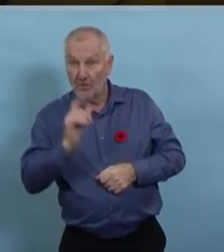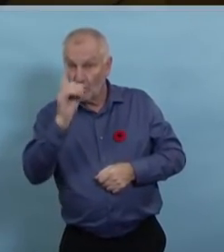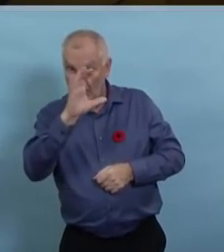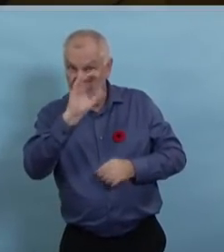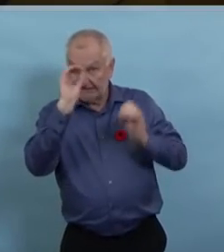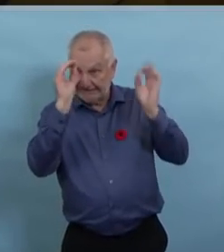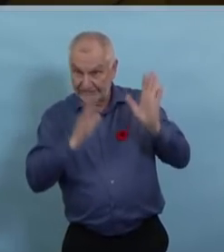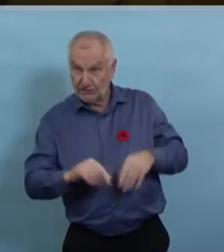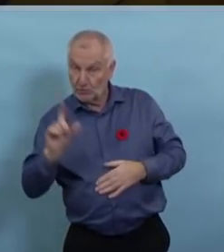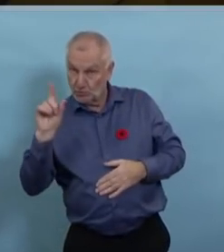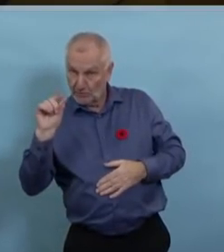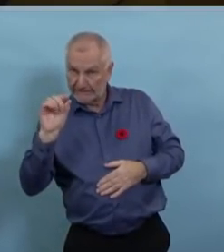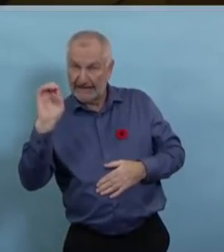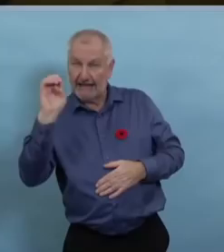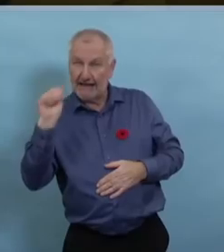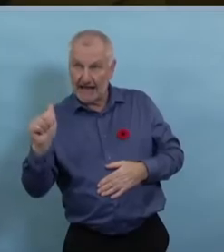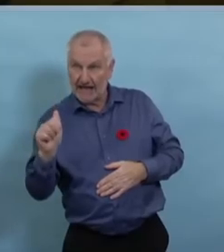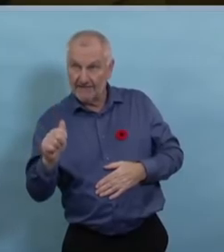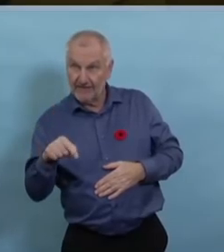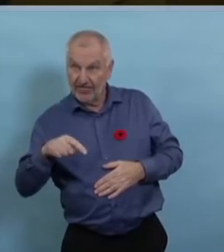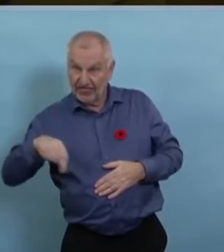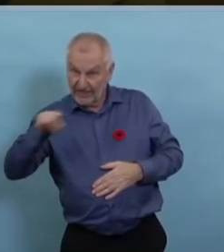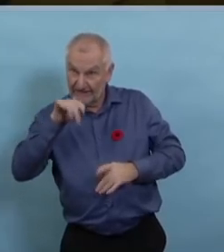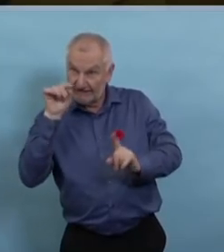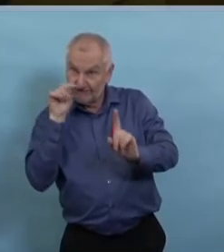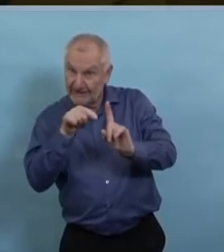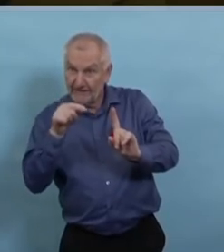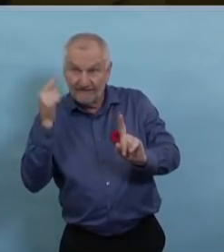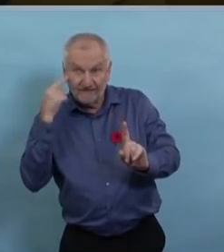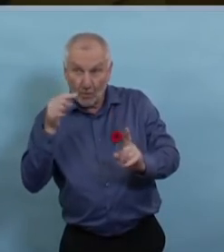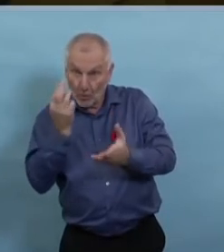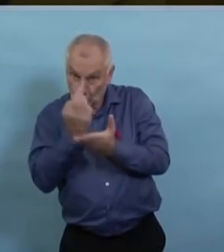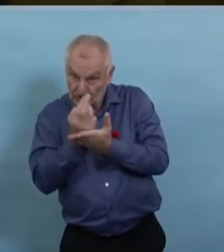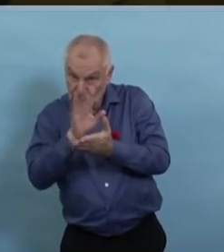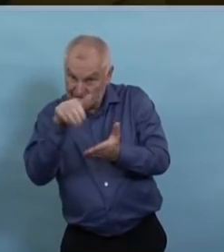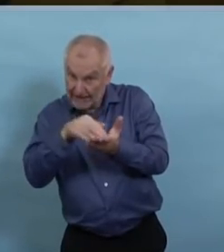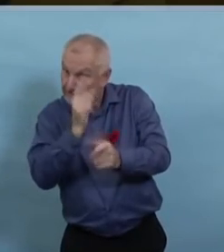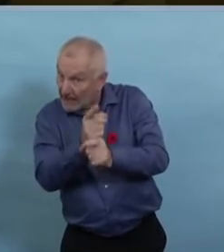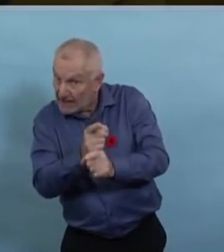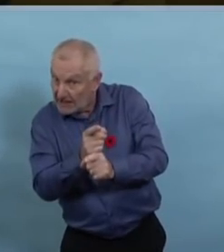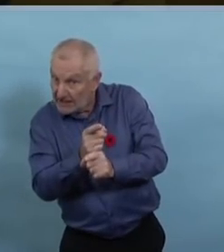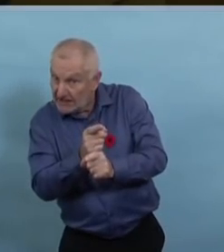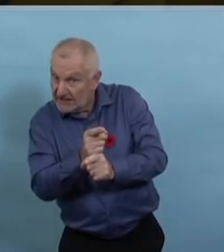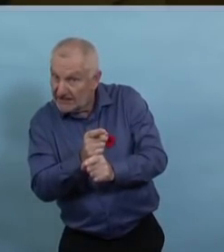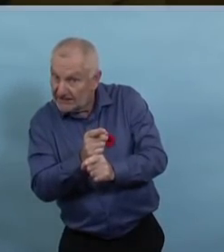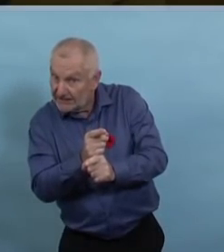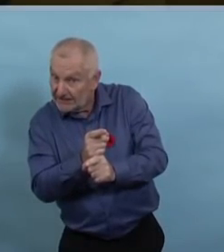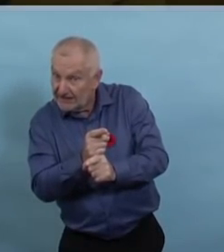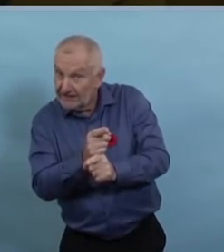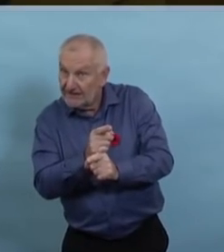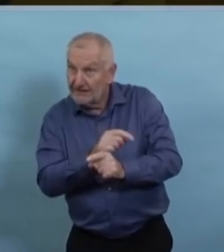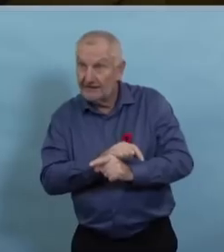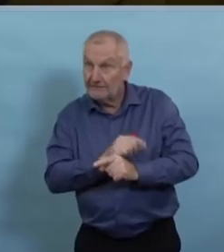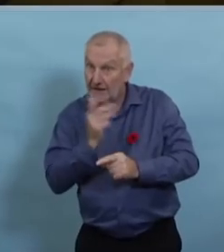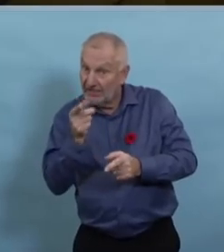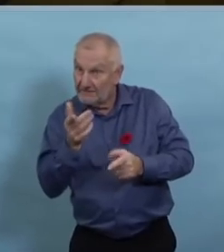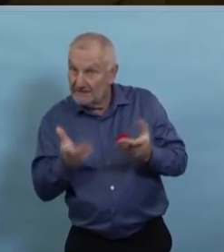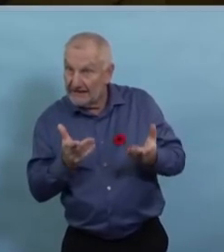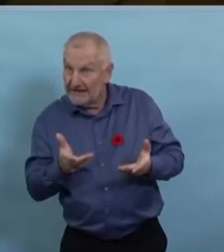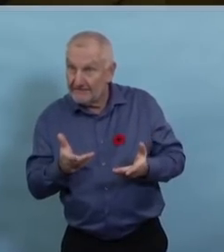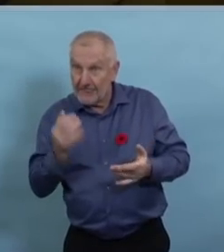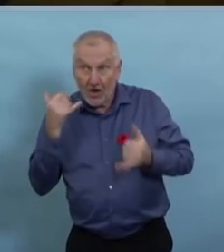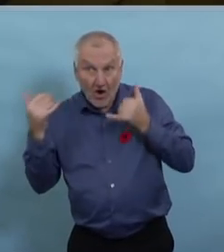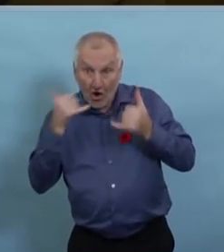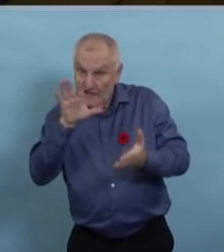to be solely for this resource center, is that correct? And then people, like you said, there's going to be a call center for parents if they need help